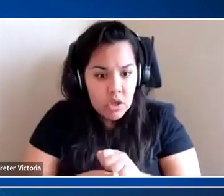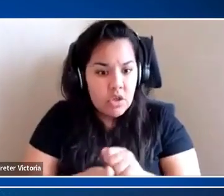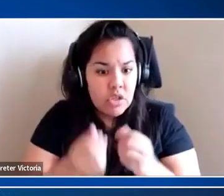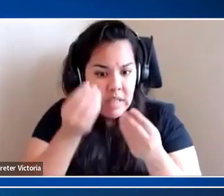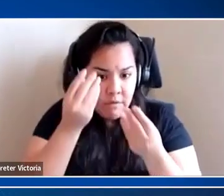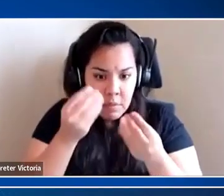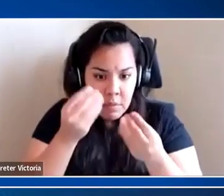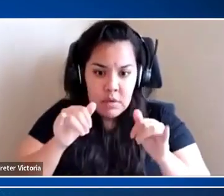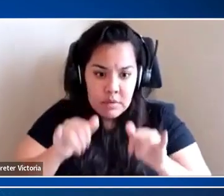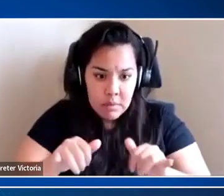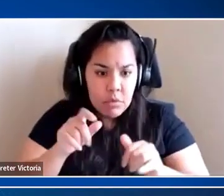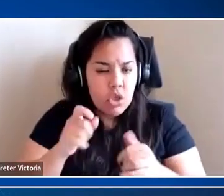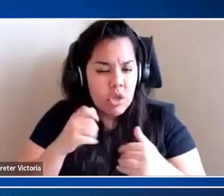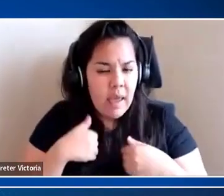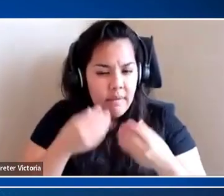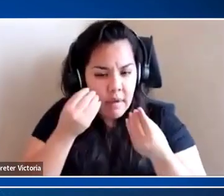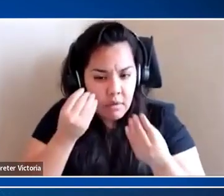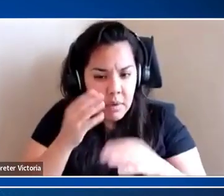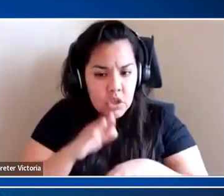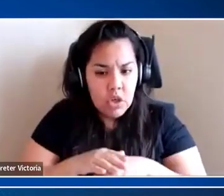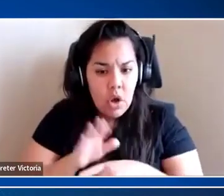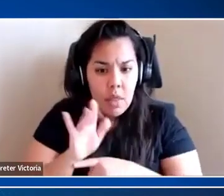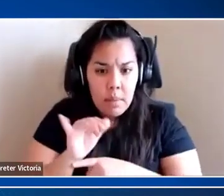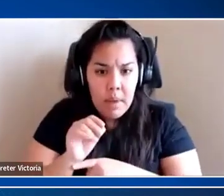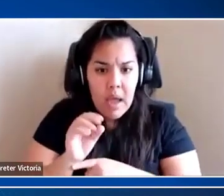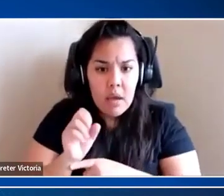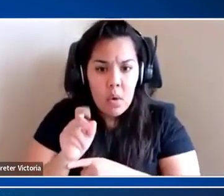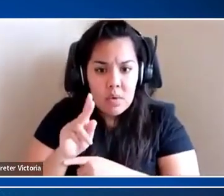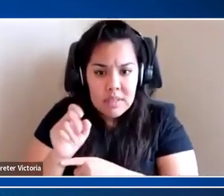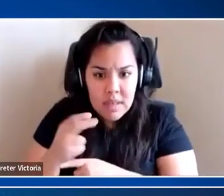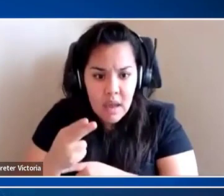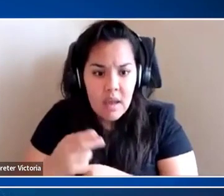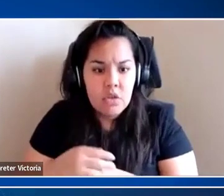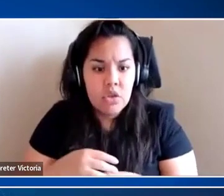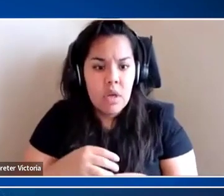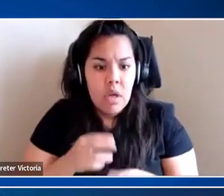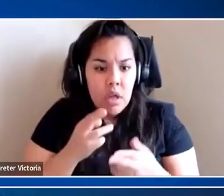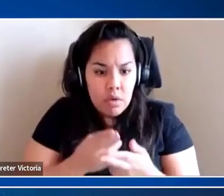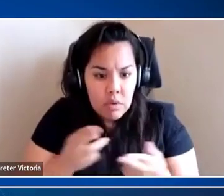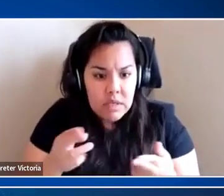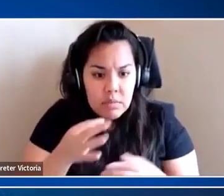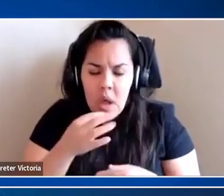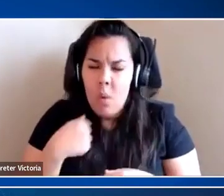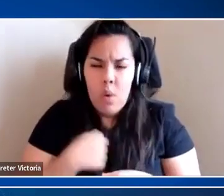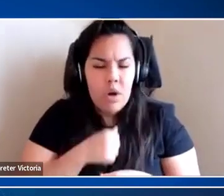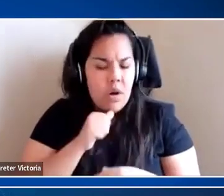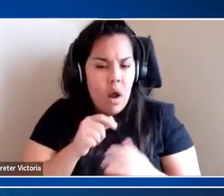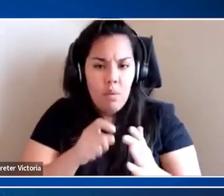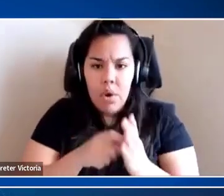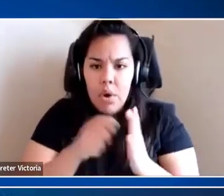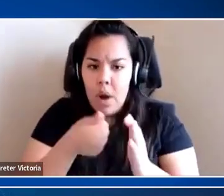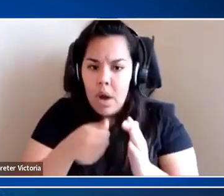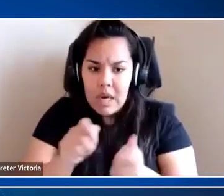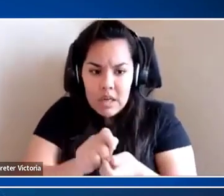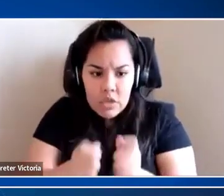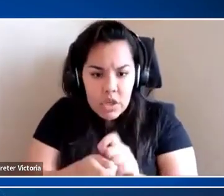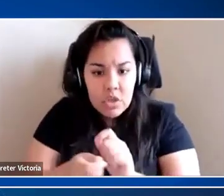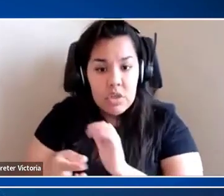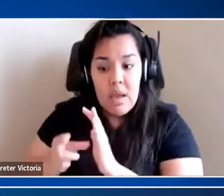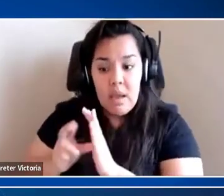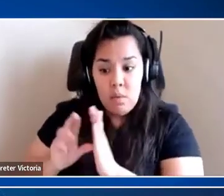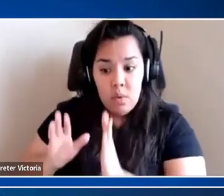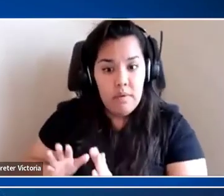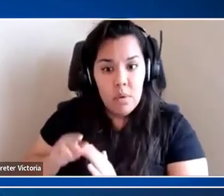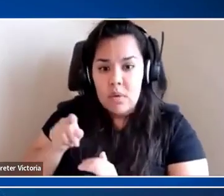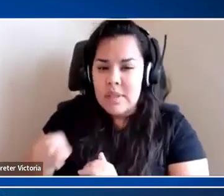on the biosketch, the expertise, and the resources. We're not requiring any changes, and reviewers won't be looking for